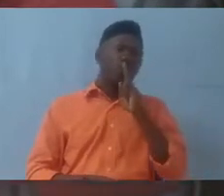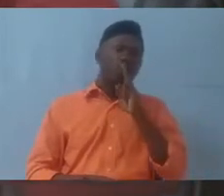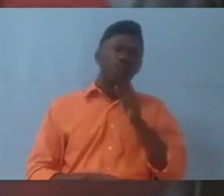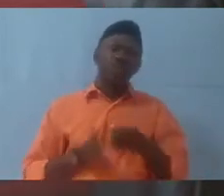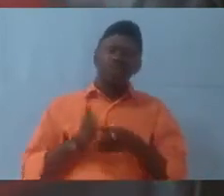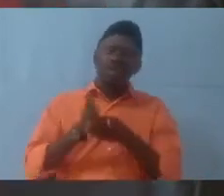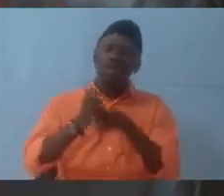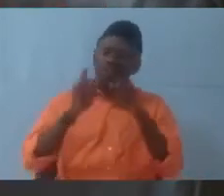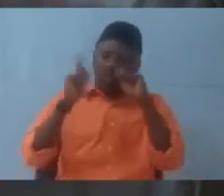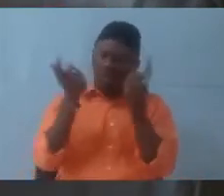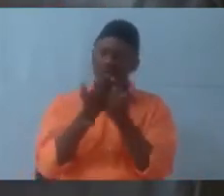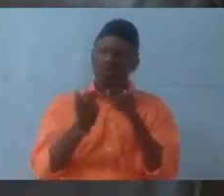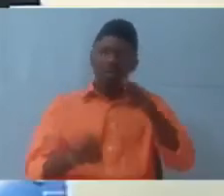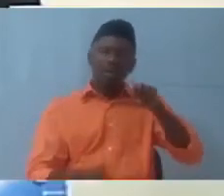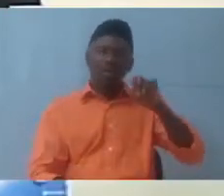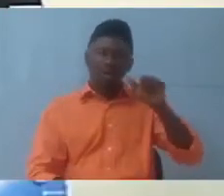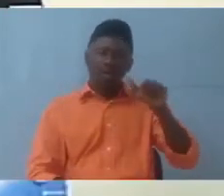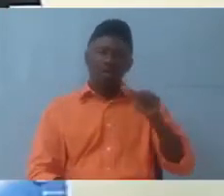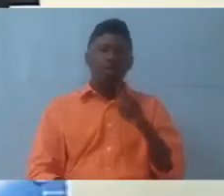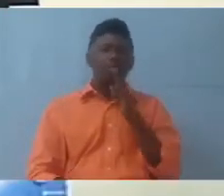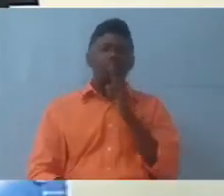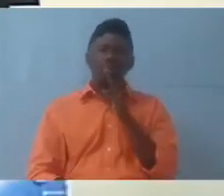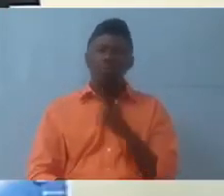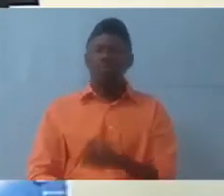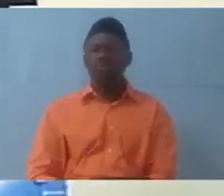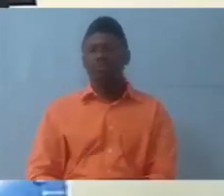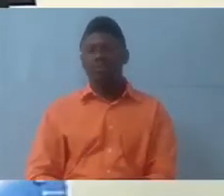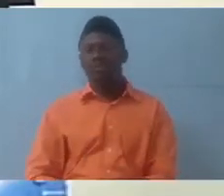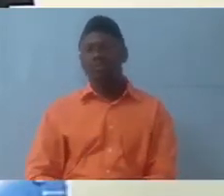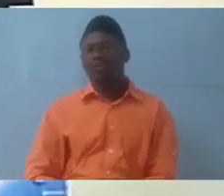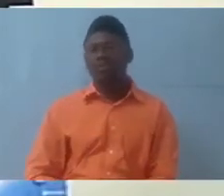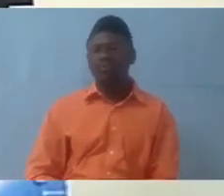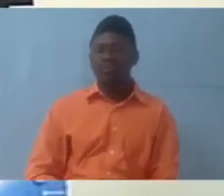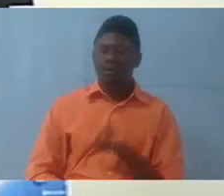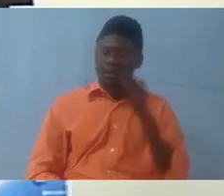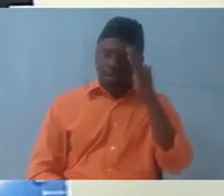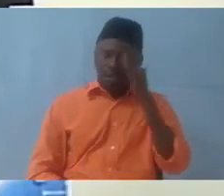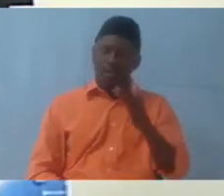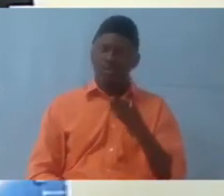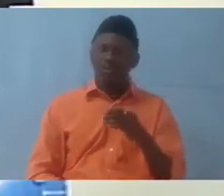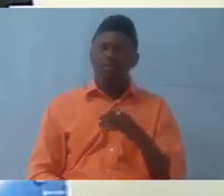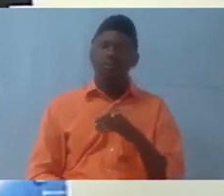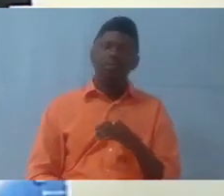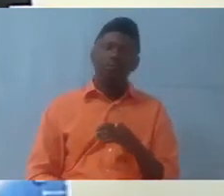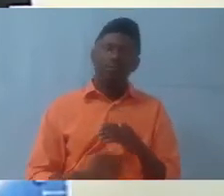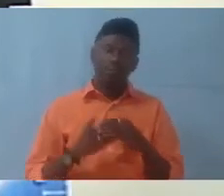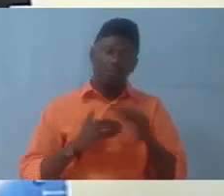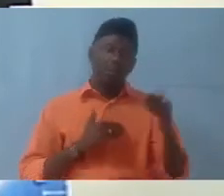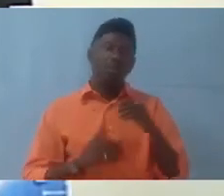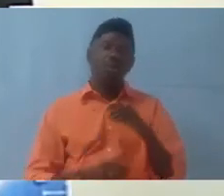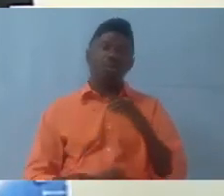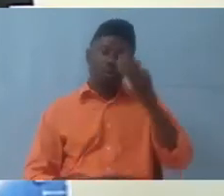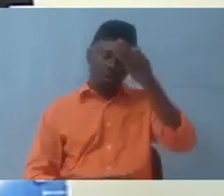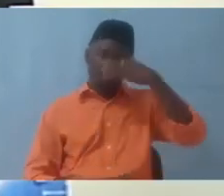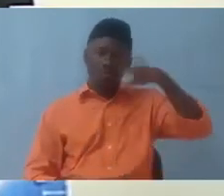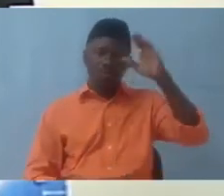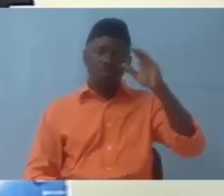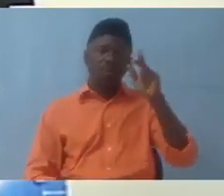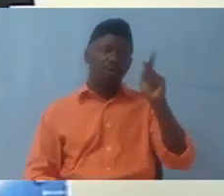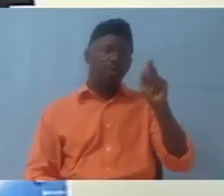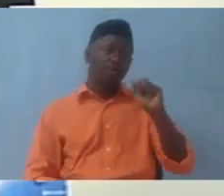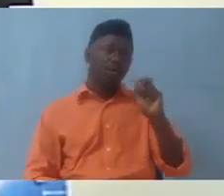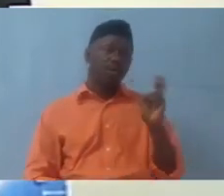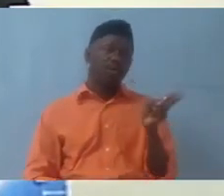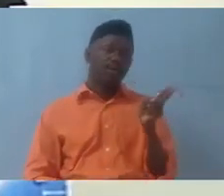Mr. Diallo don o ci téléphone. Thank you. Jerejef. Thank you very much, Commissioner Ka. Jerejef Commissioner Ka.